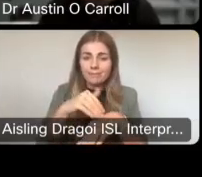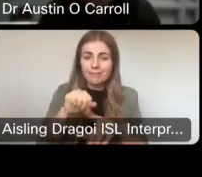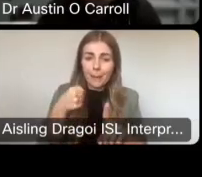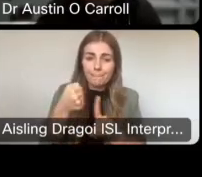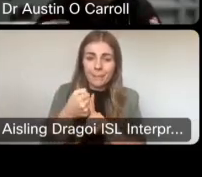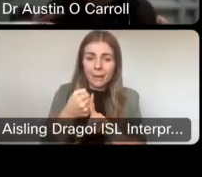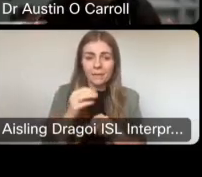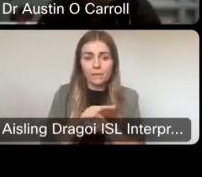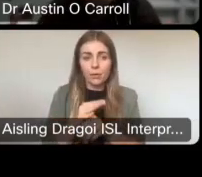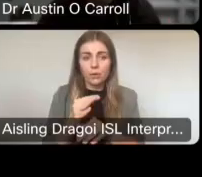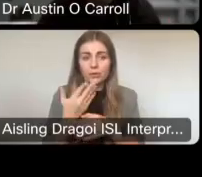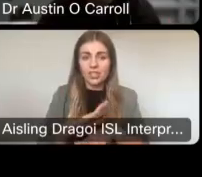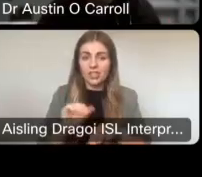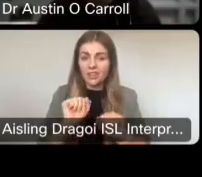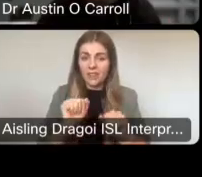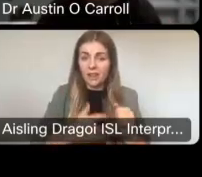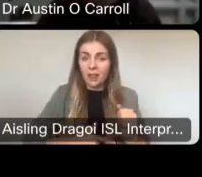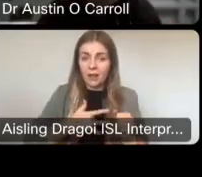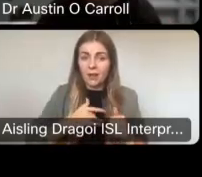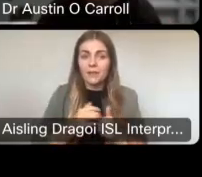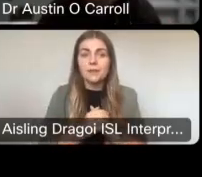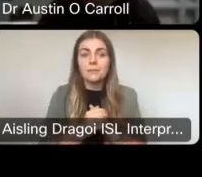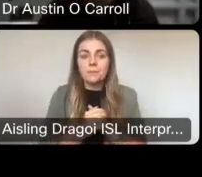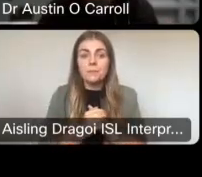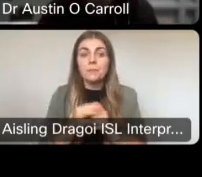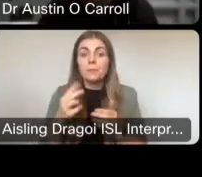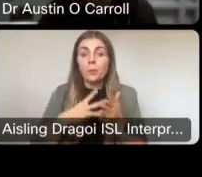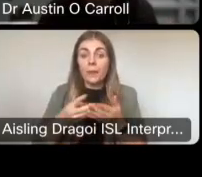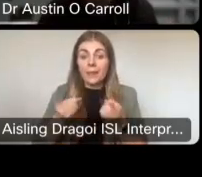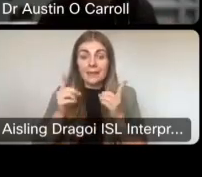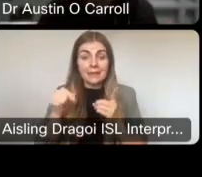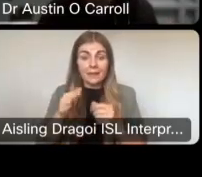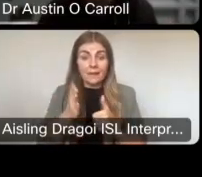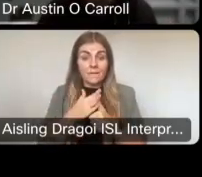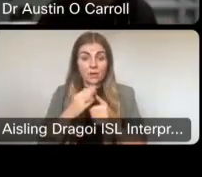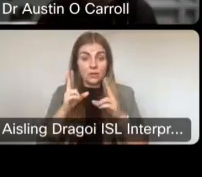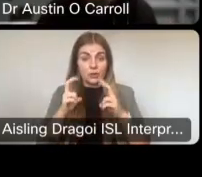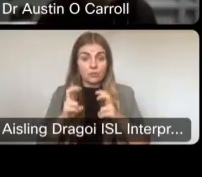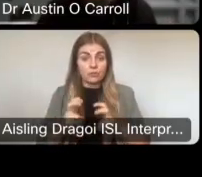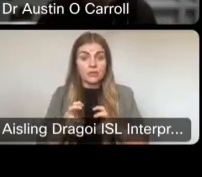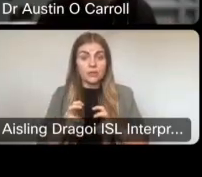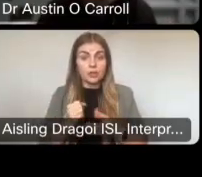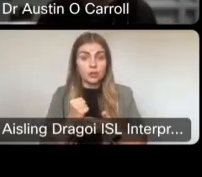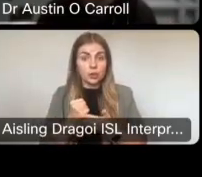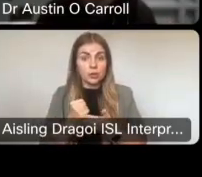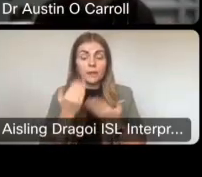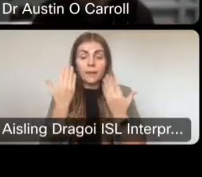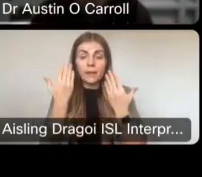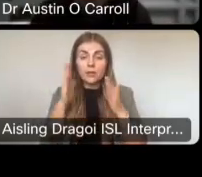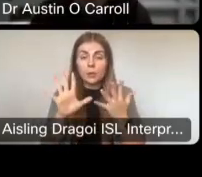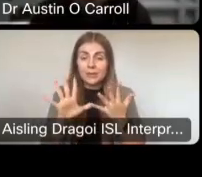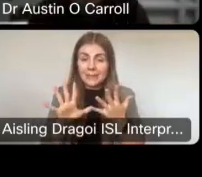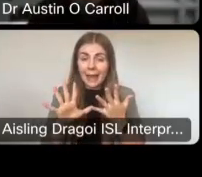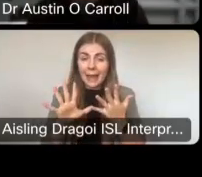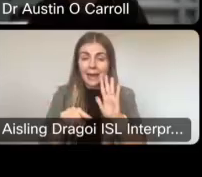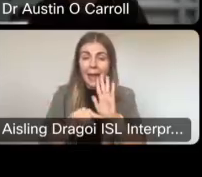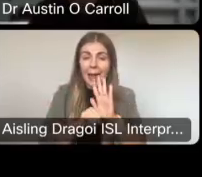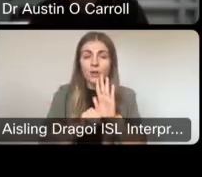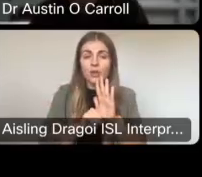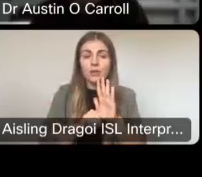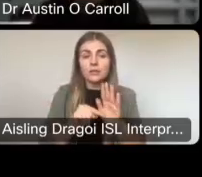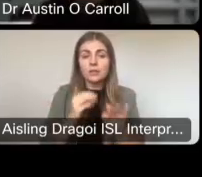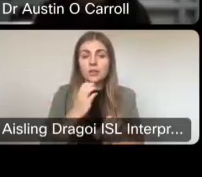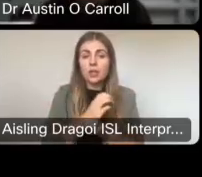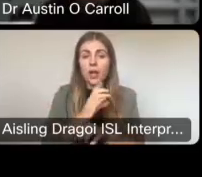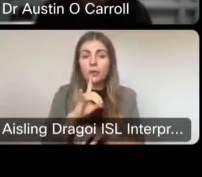So, as I said, when they did this original study, they identified 10 adverse childhood events. These are experiences of